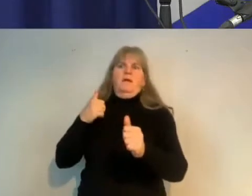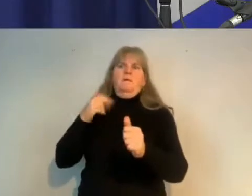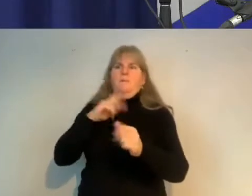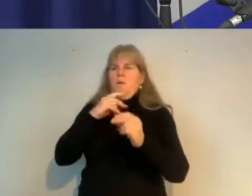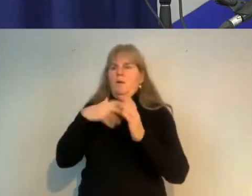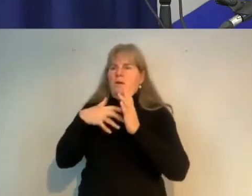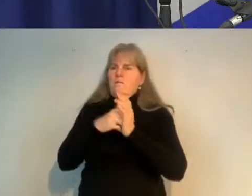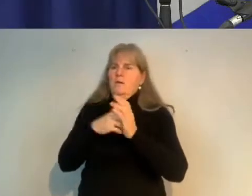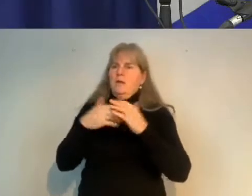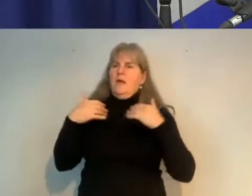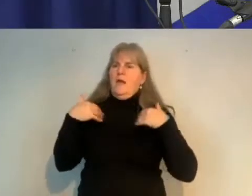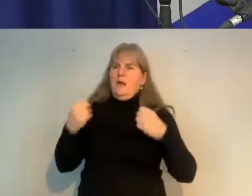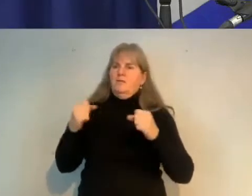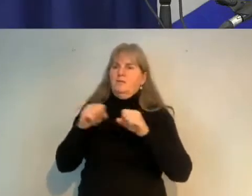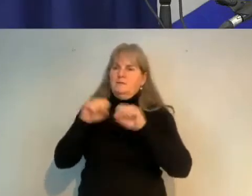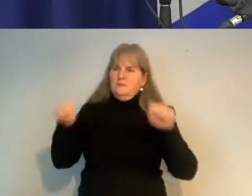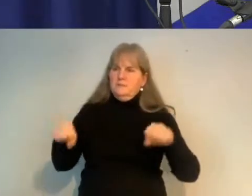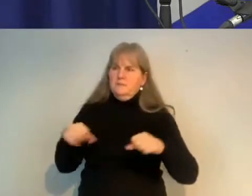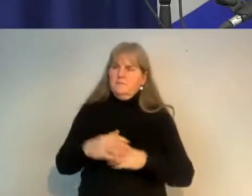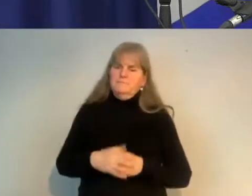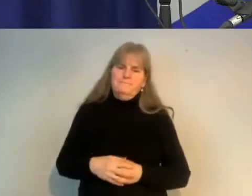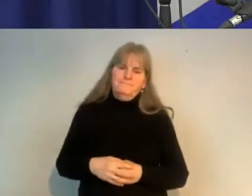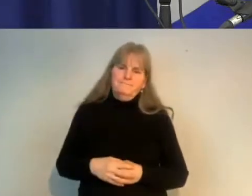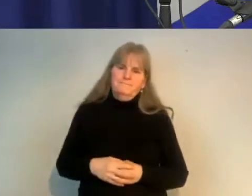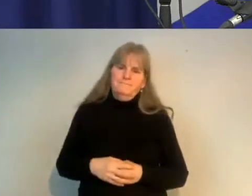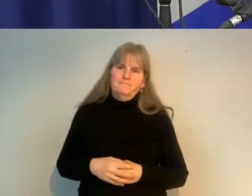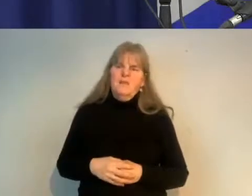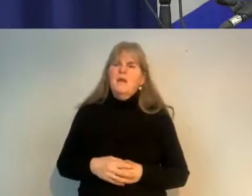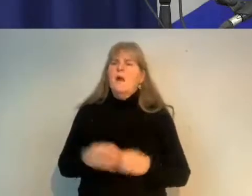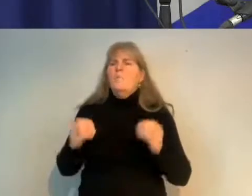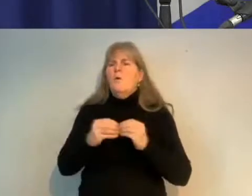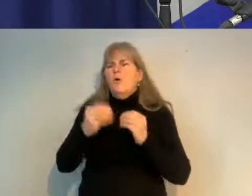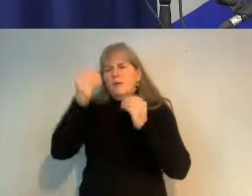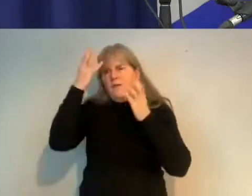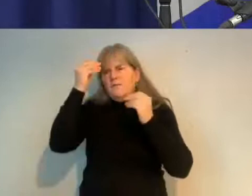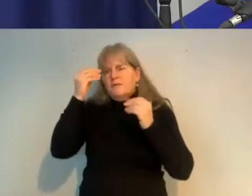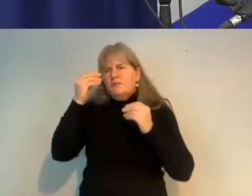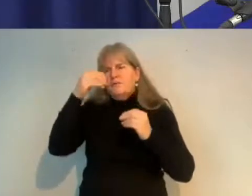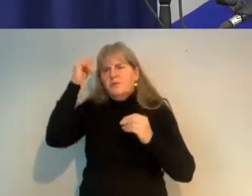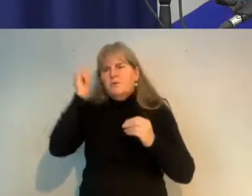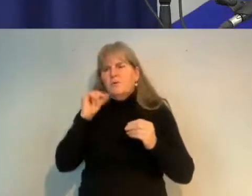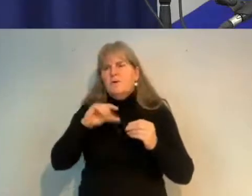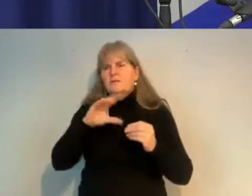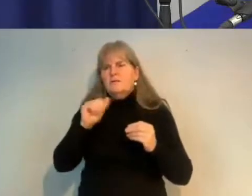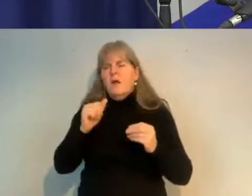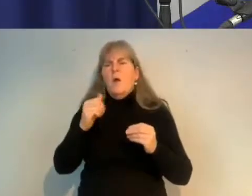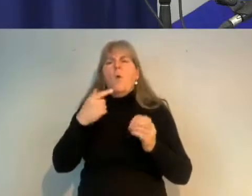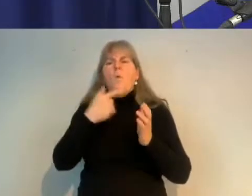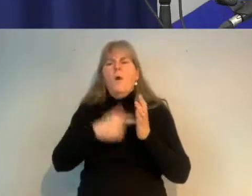You can find this information at yukon.ca, what to do if I'm a contact of a case.